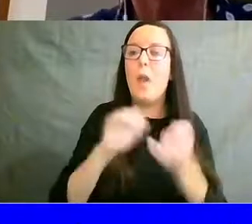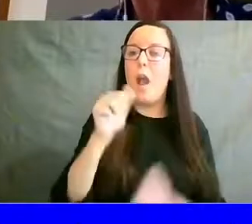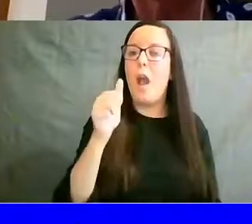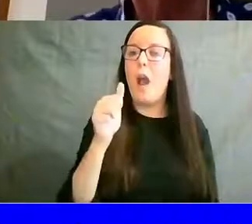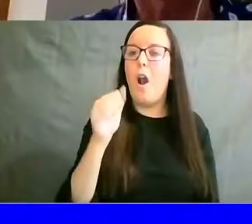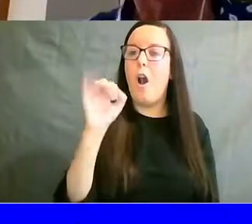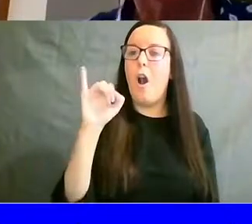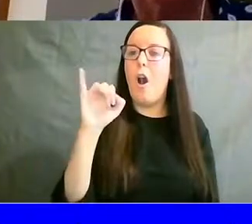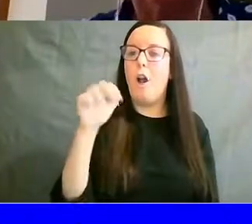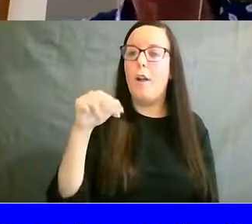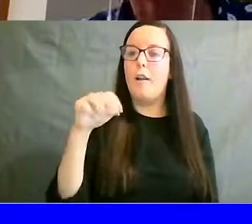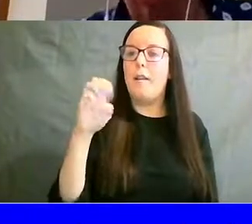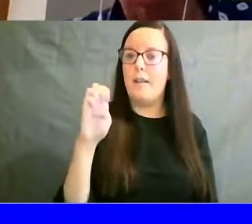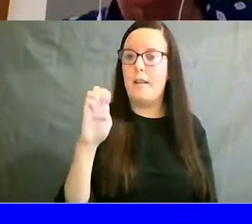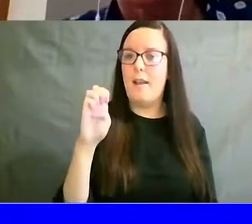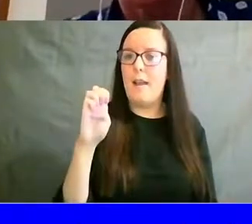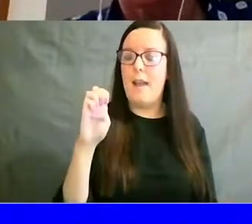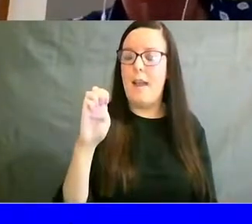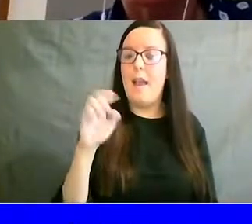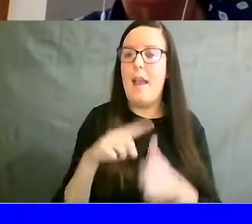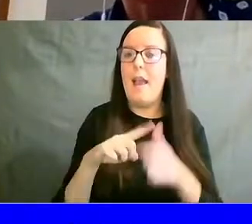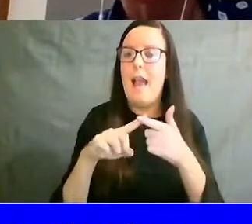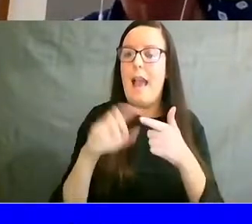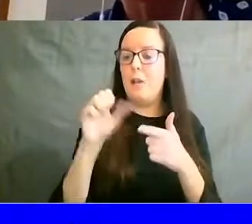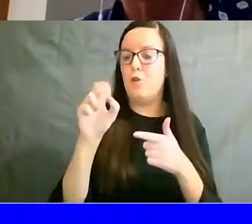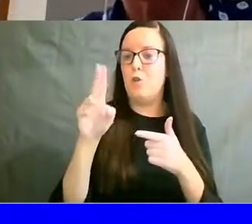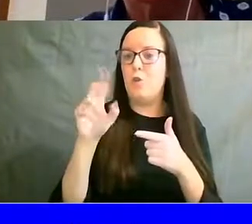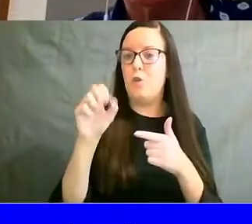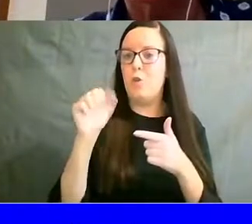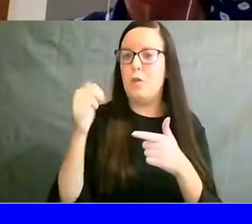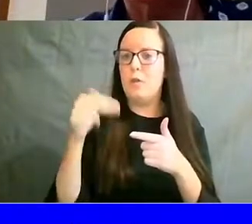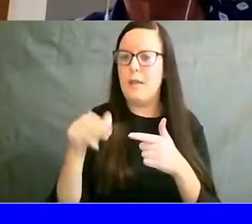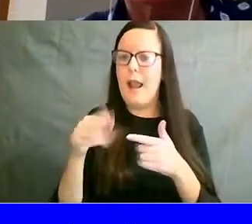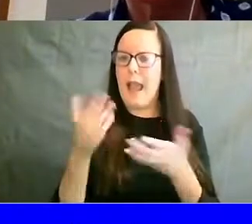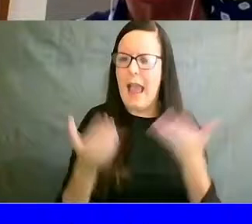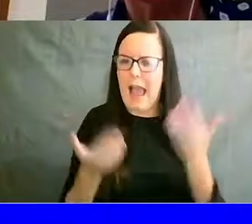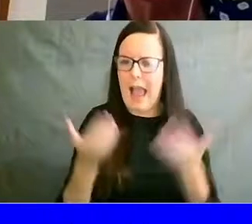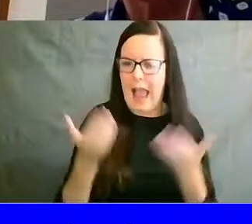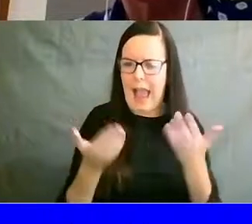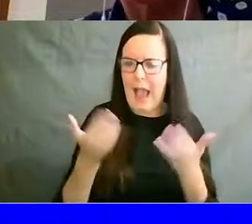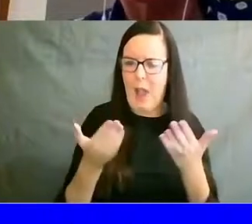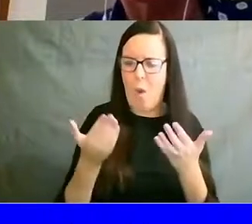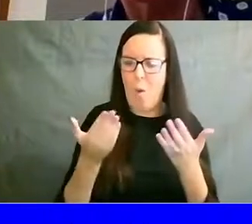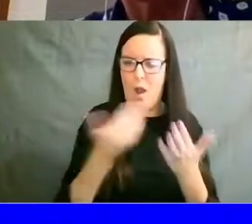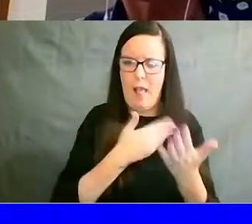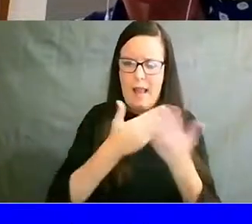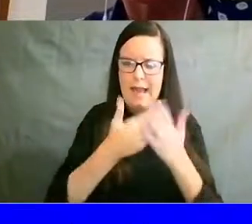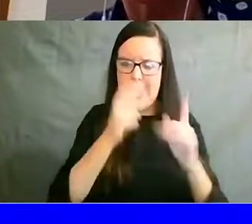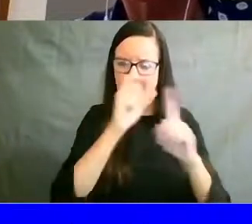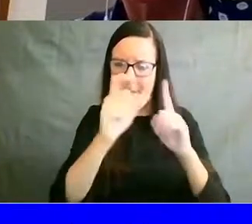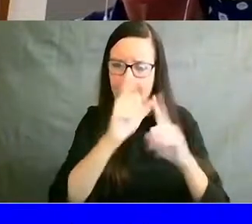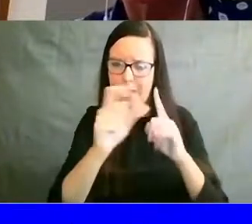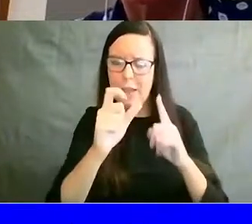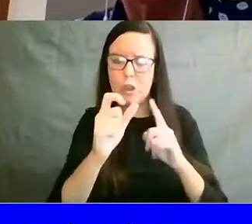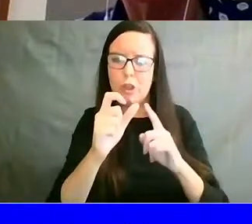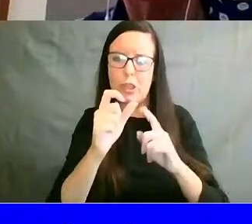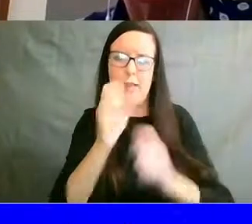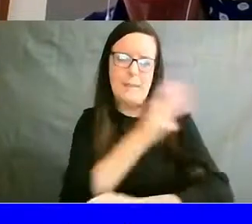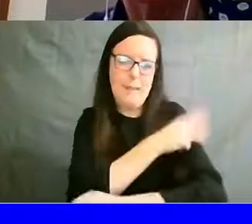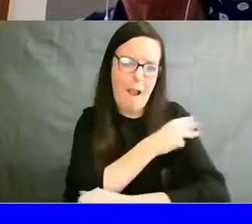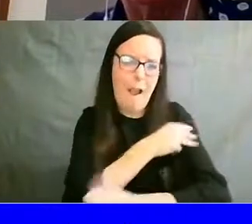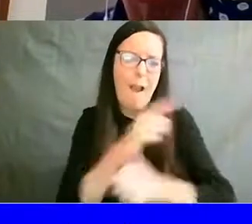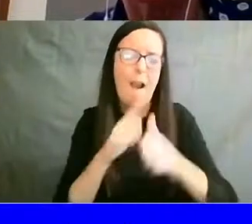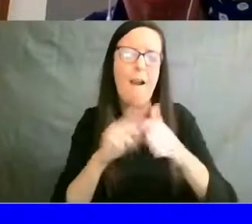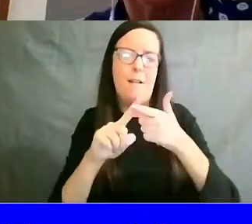question from Susan. How can legal professionals, members of An Garda Síochána, officials in the prison service,